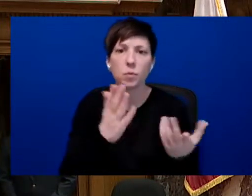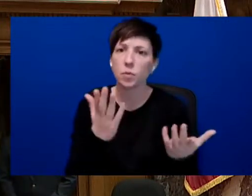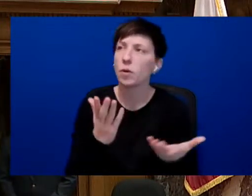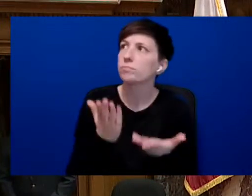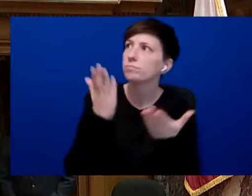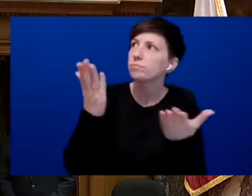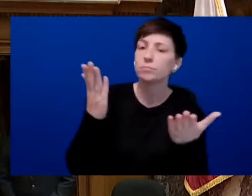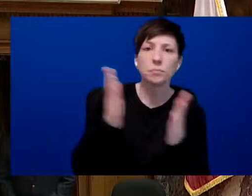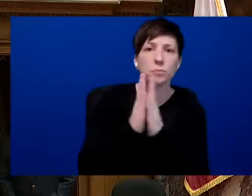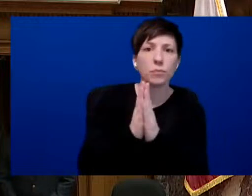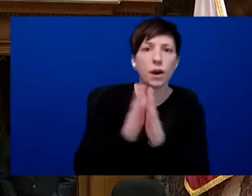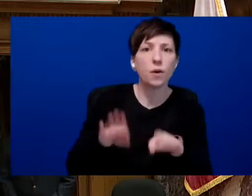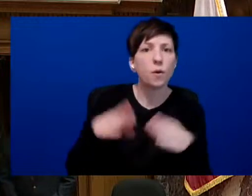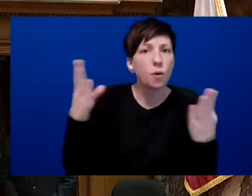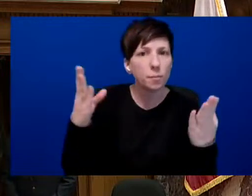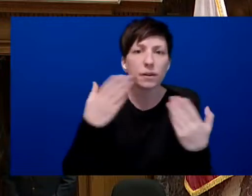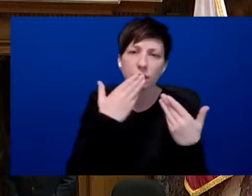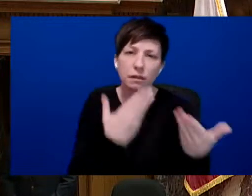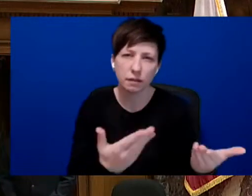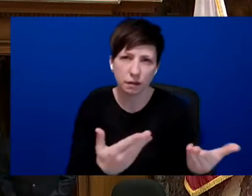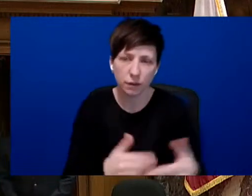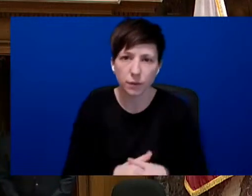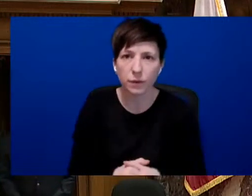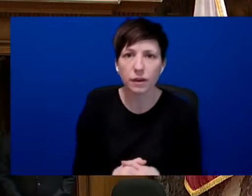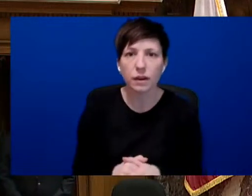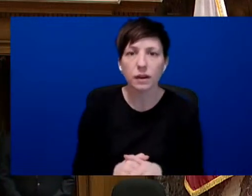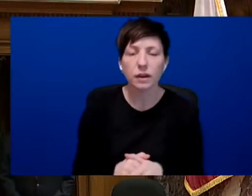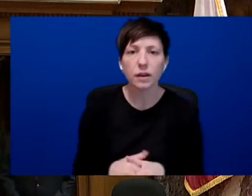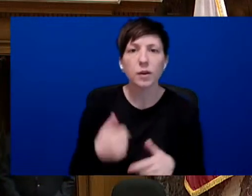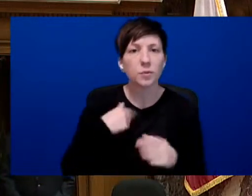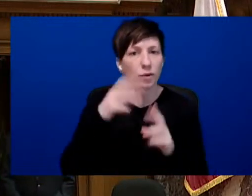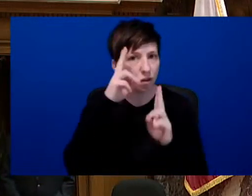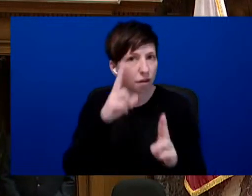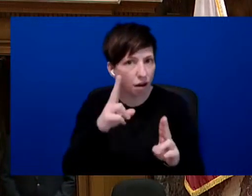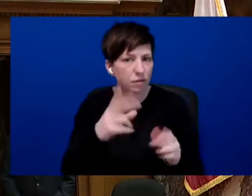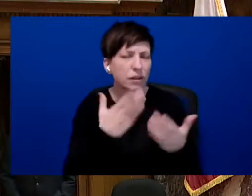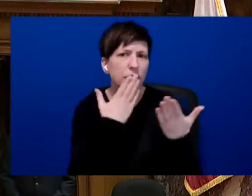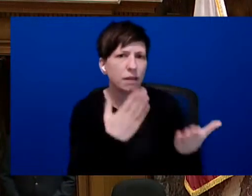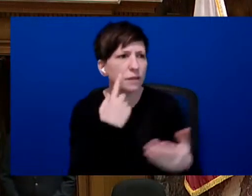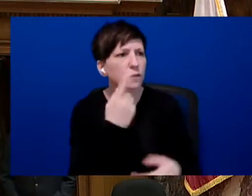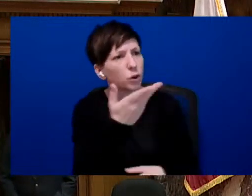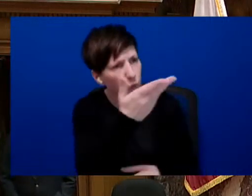proceedings. We are honored and grateful to have you here today. Thank you.